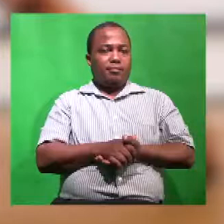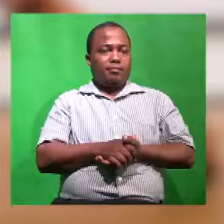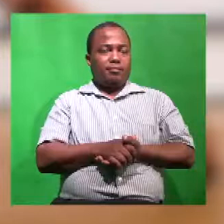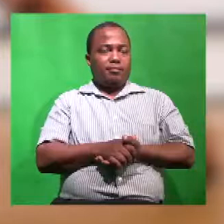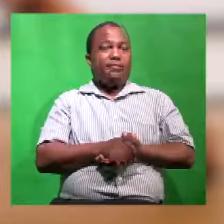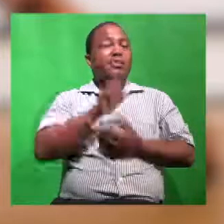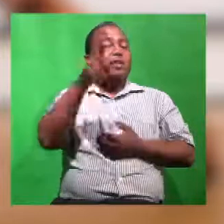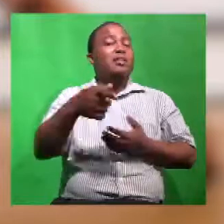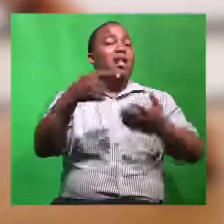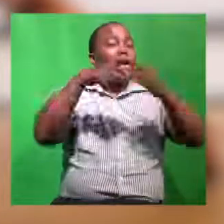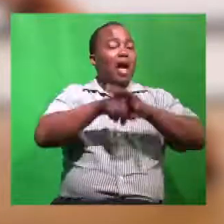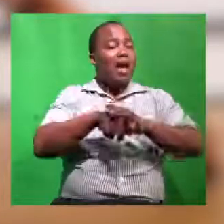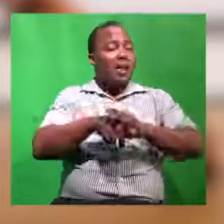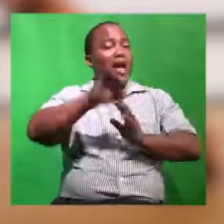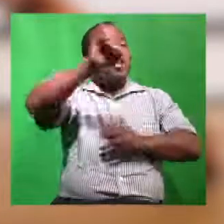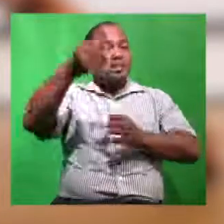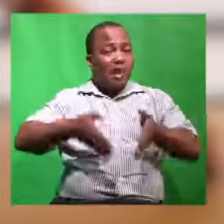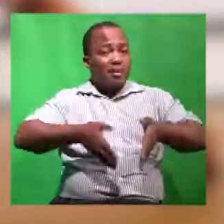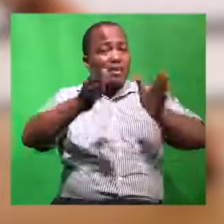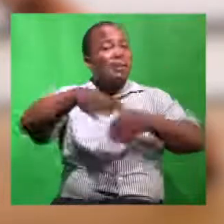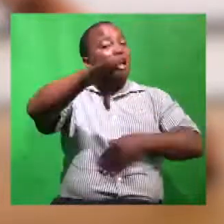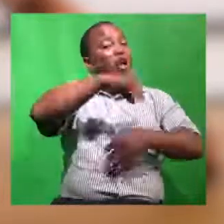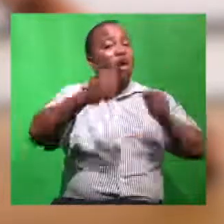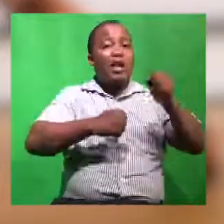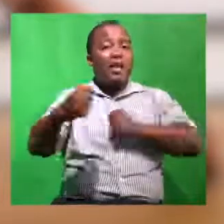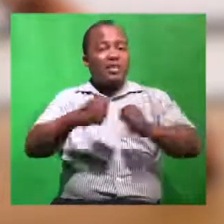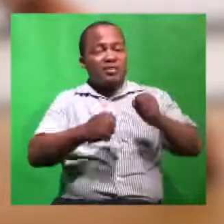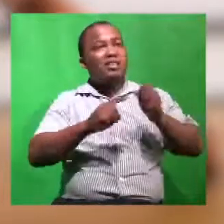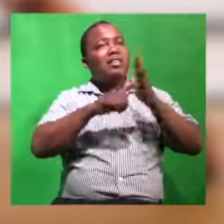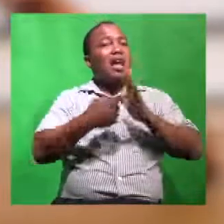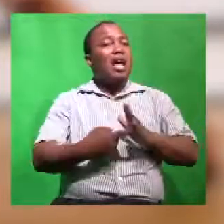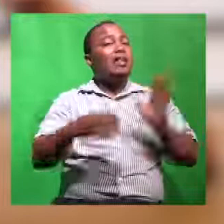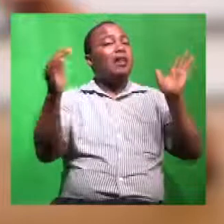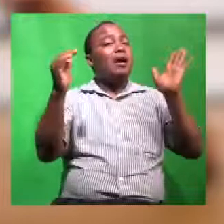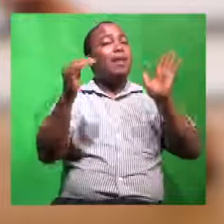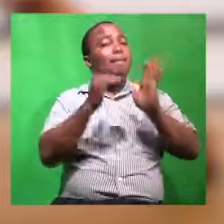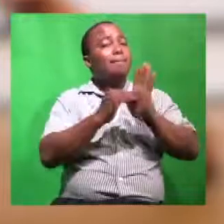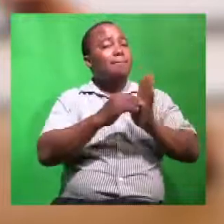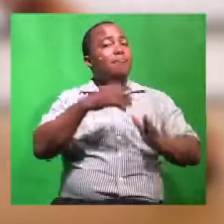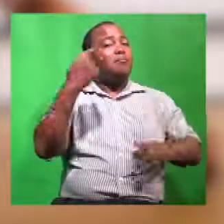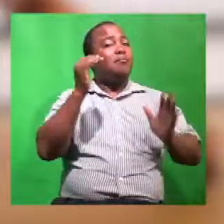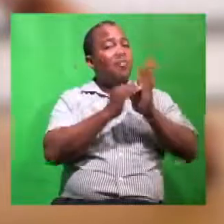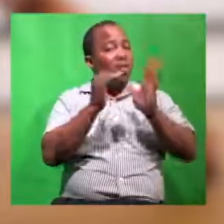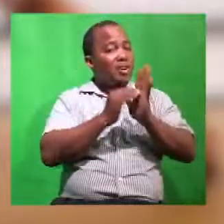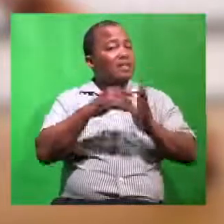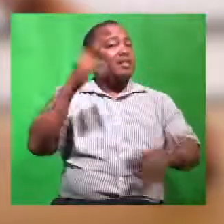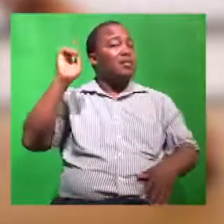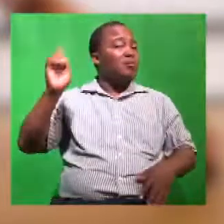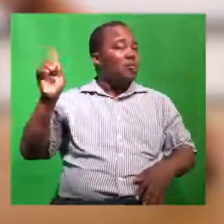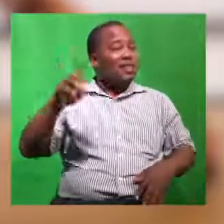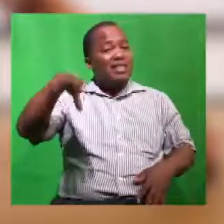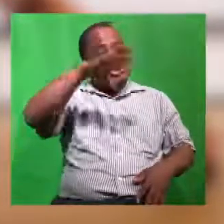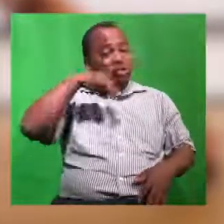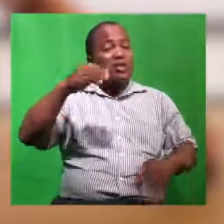Again, under gender mainstreaming, it means all activities like policy development. Those